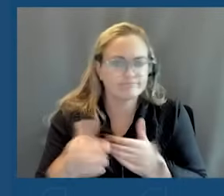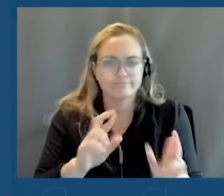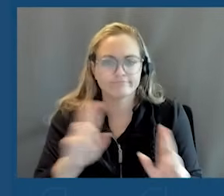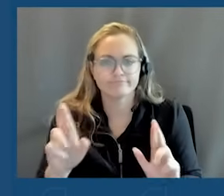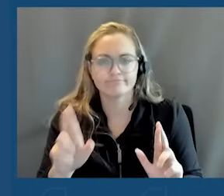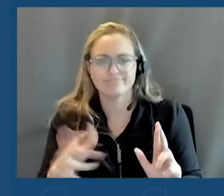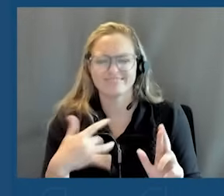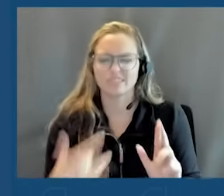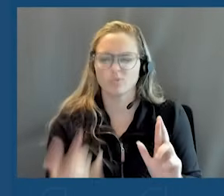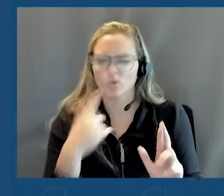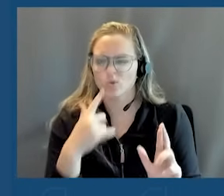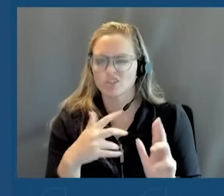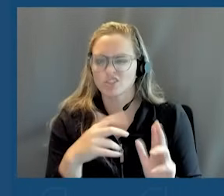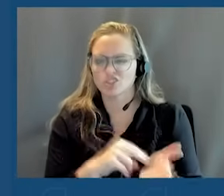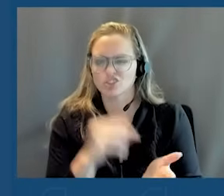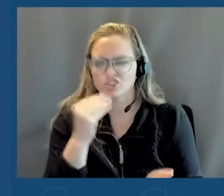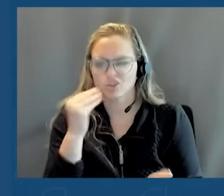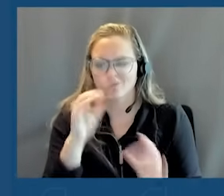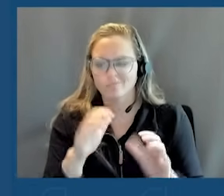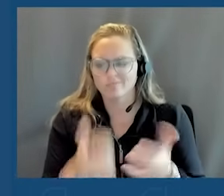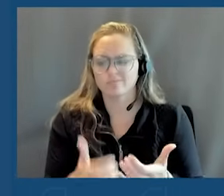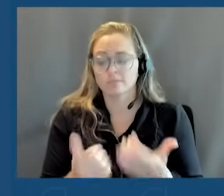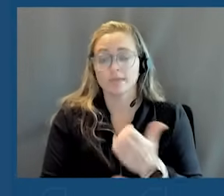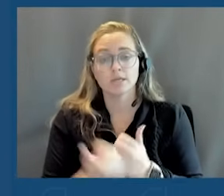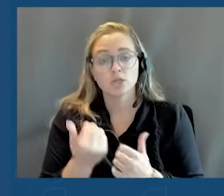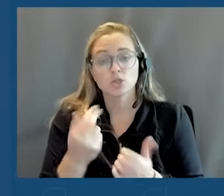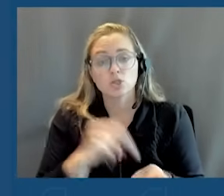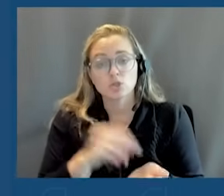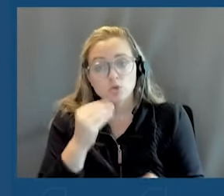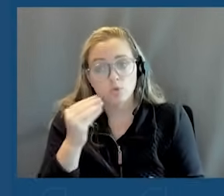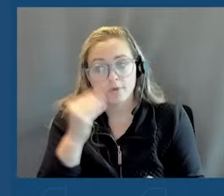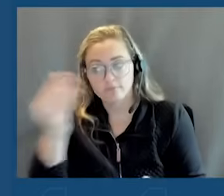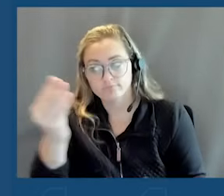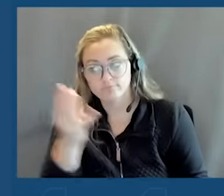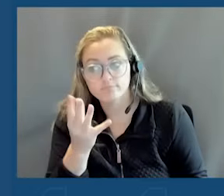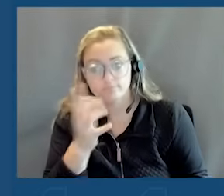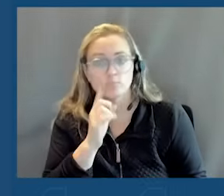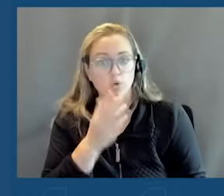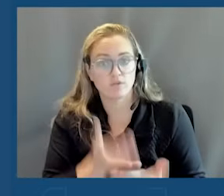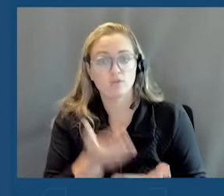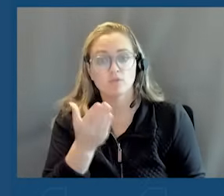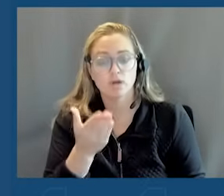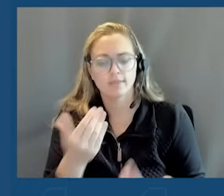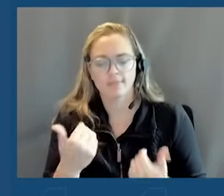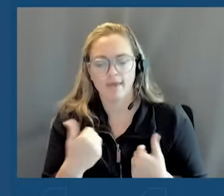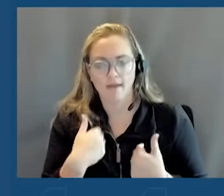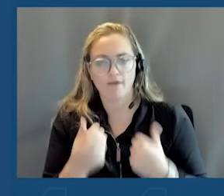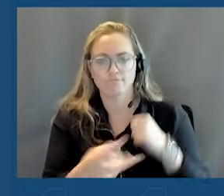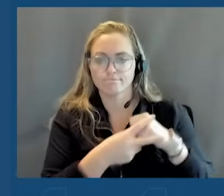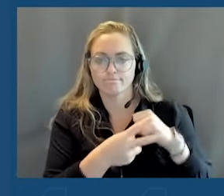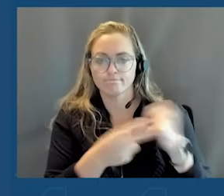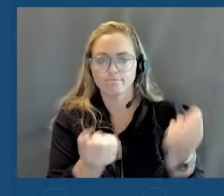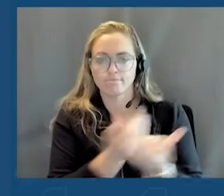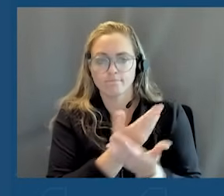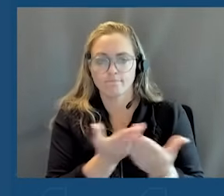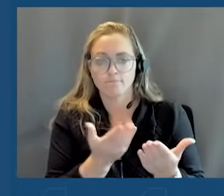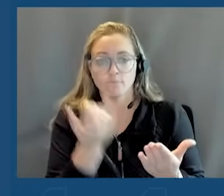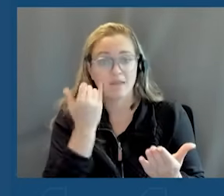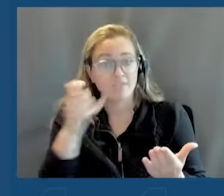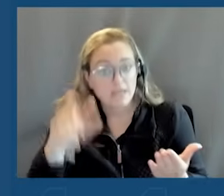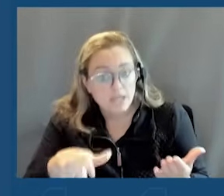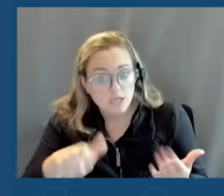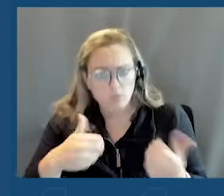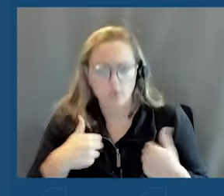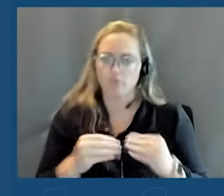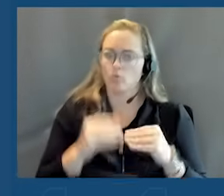home population. So every nursing home has to confirm to us, and we'll verify that they have stocked up. And if they need it, we have more from